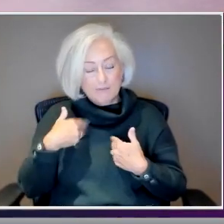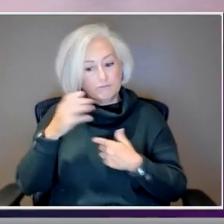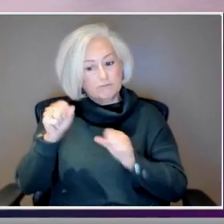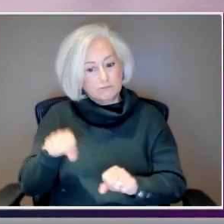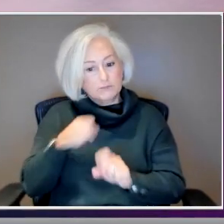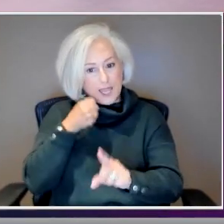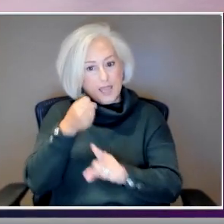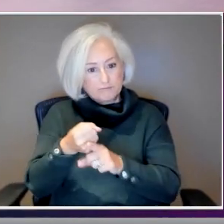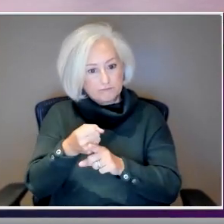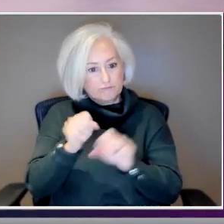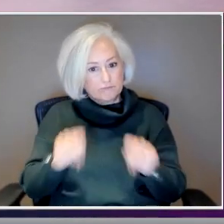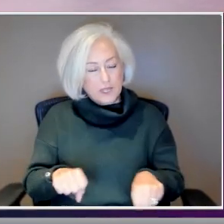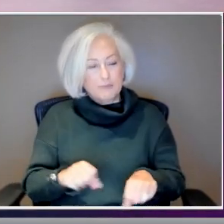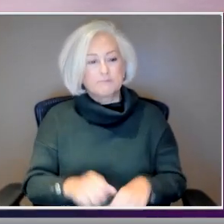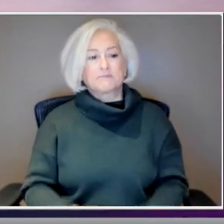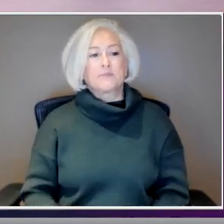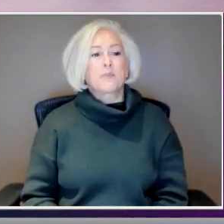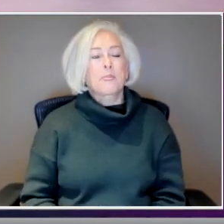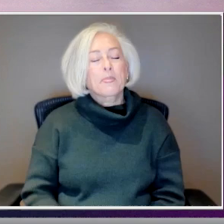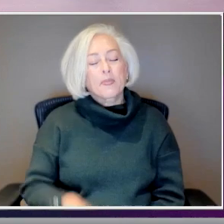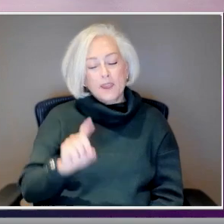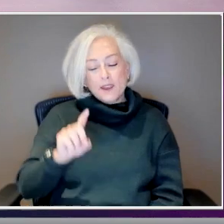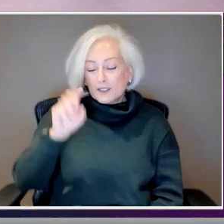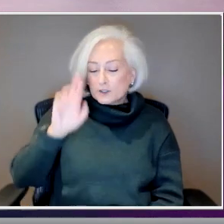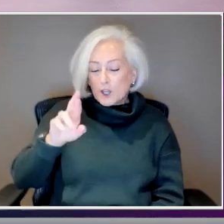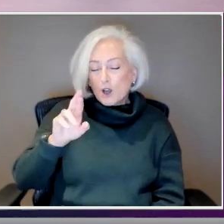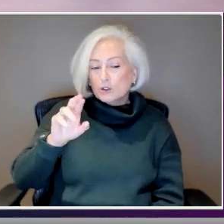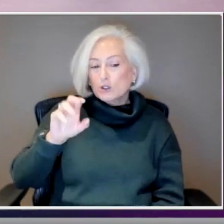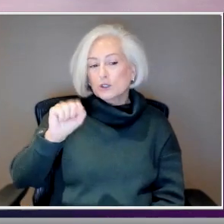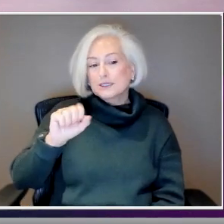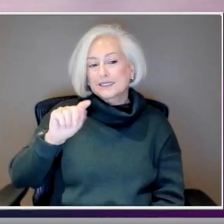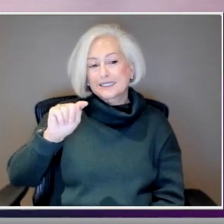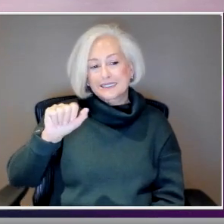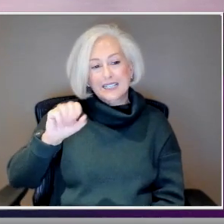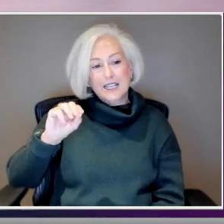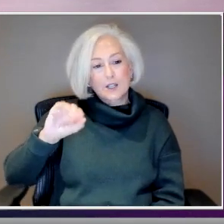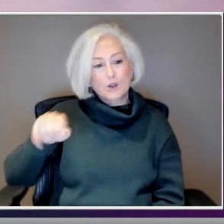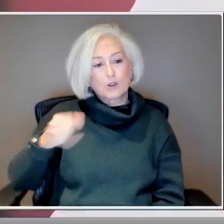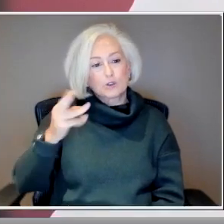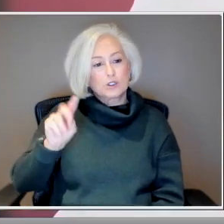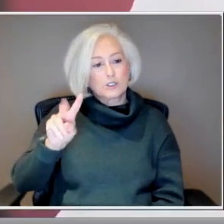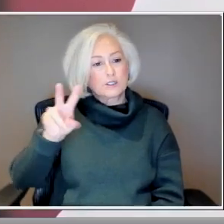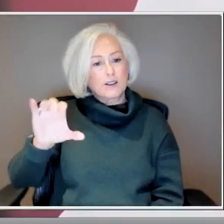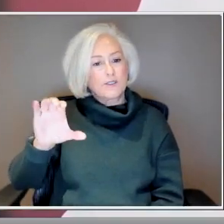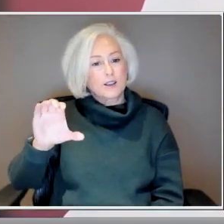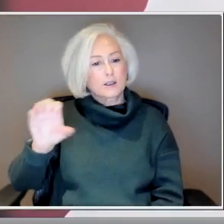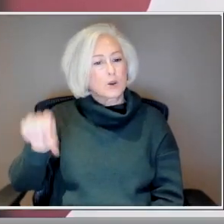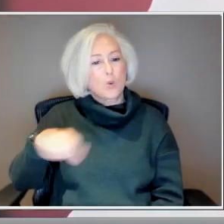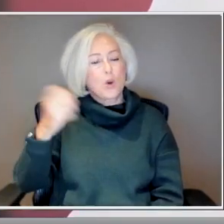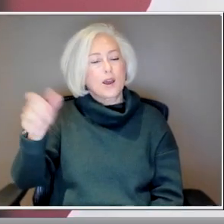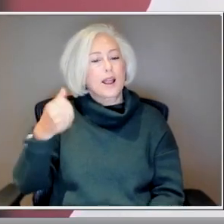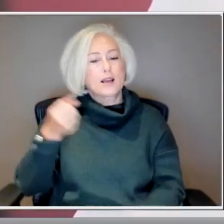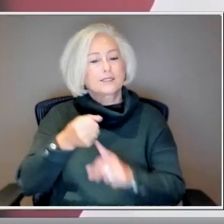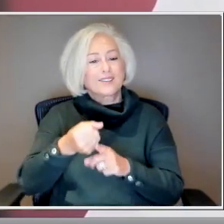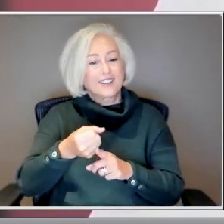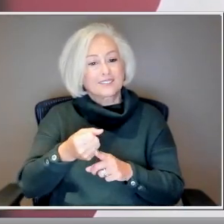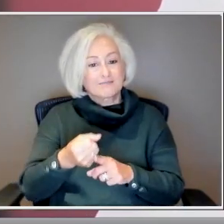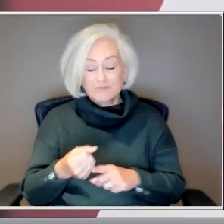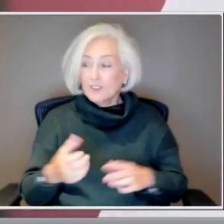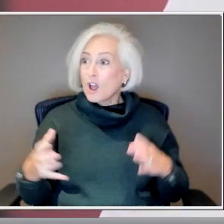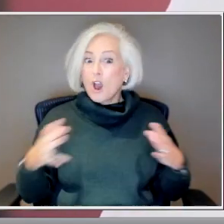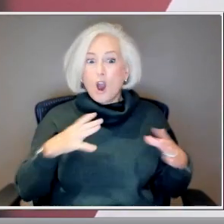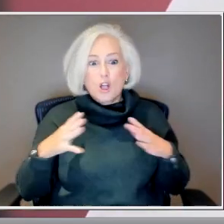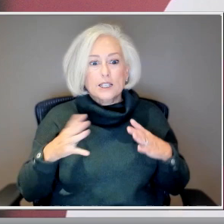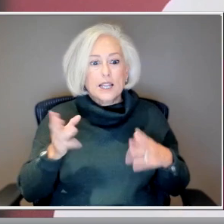play a role into this. Can you run down some of those other factors? Sure. I think right around holidays, everybody's stressed out about